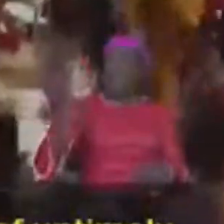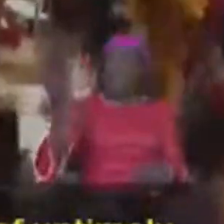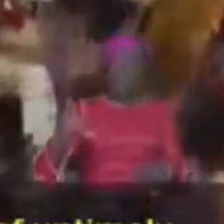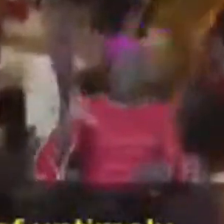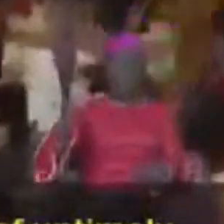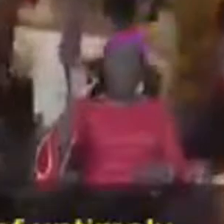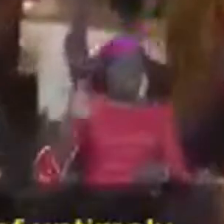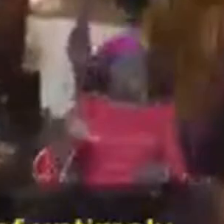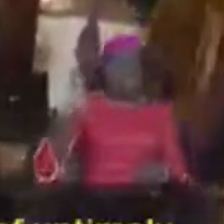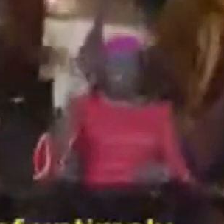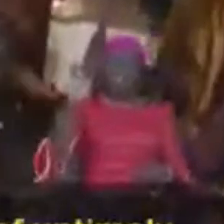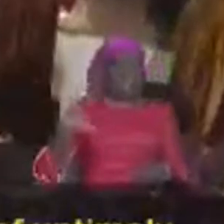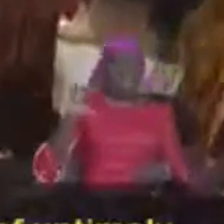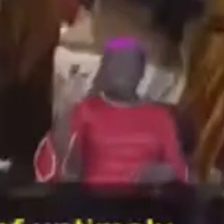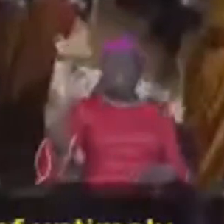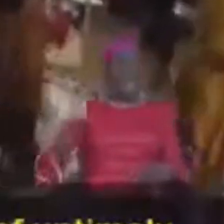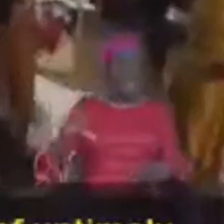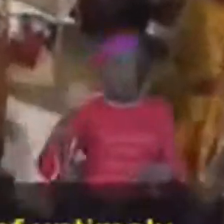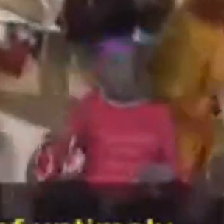Number 7.